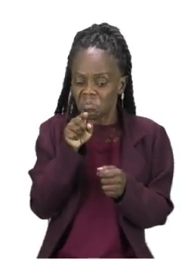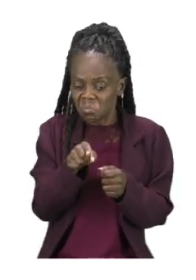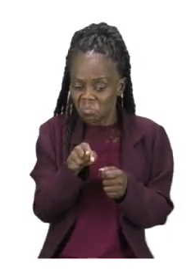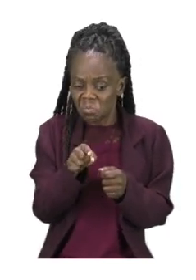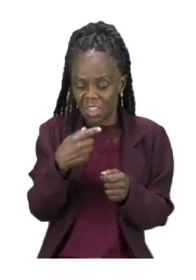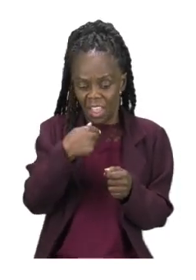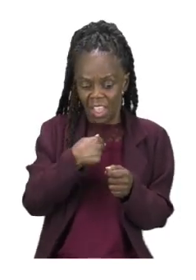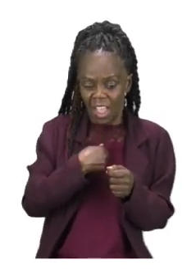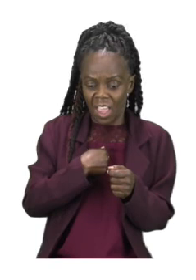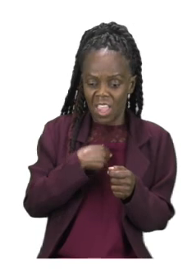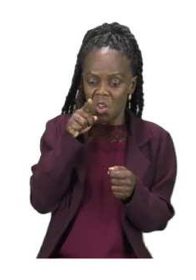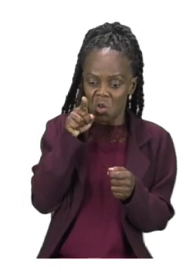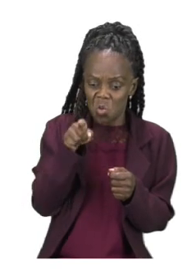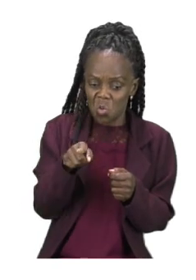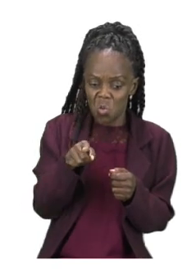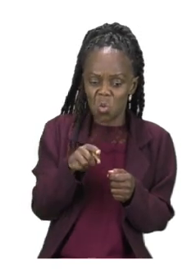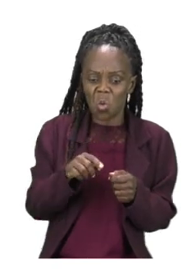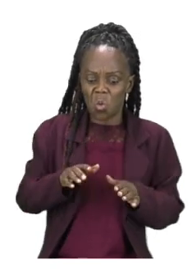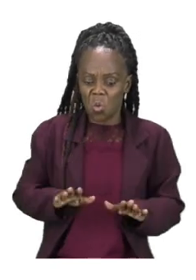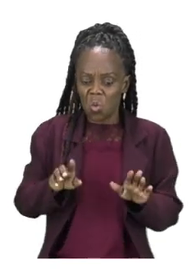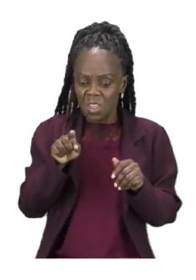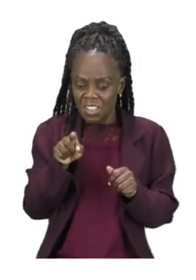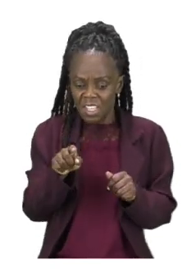they, or she?